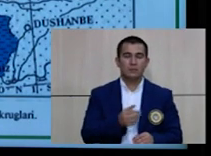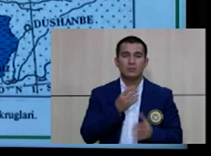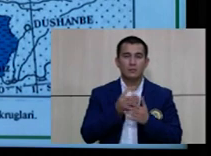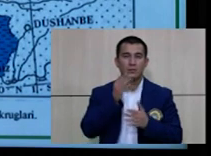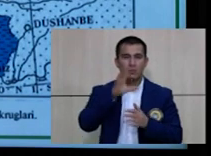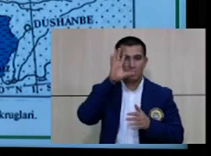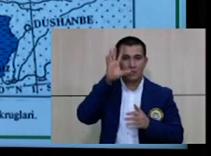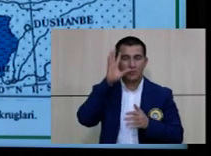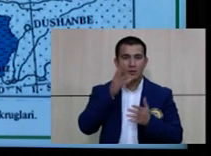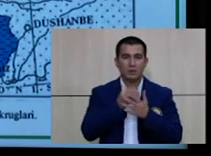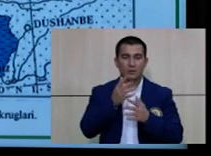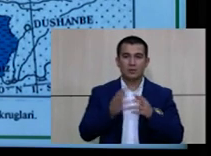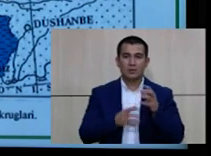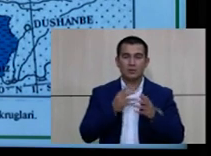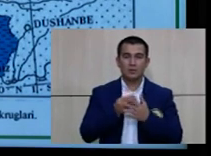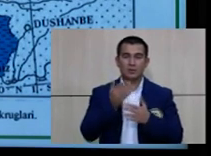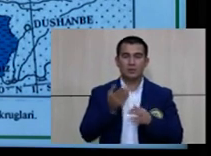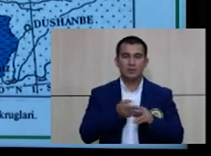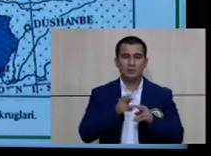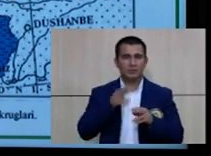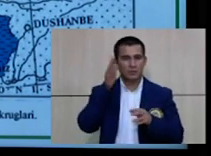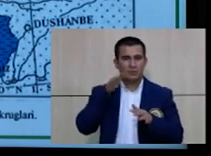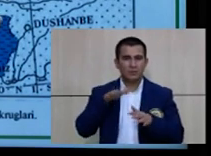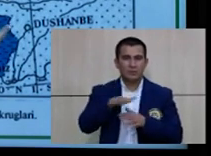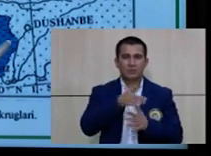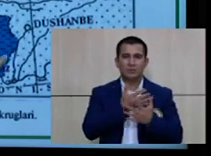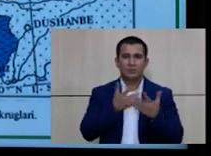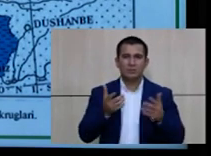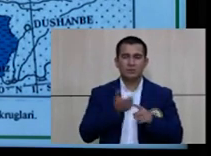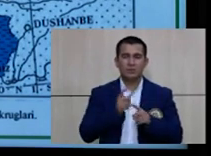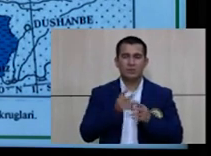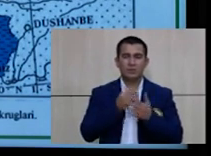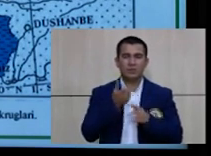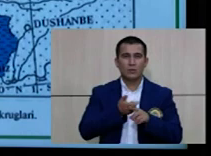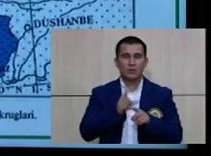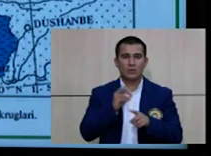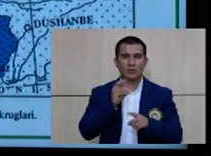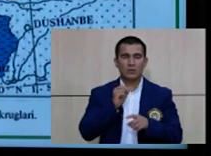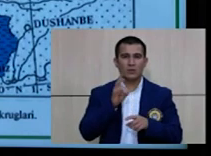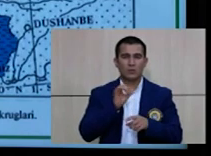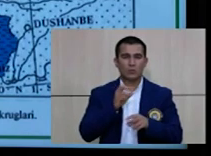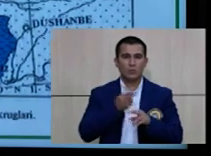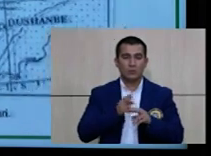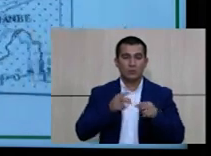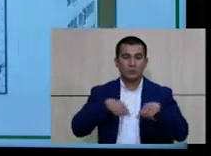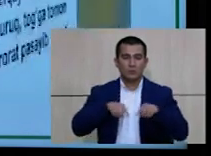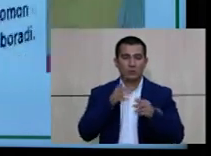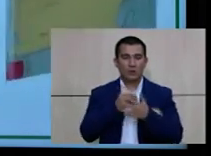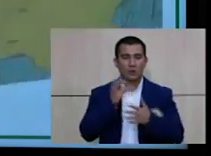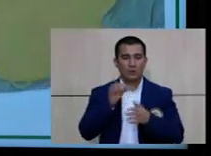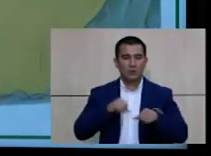Surxondaryo tabiiy geografik okrugi O'zbekistonning eng janubida joylashgan okrug